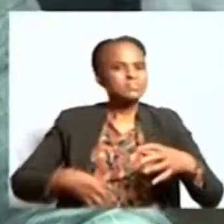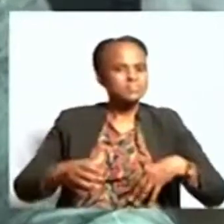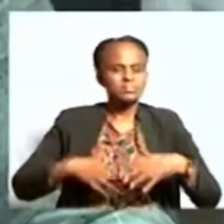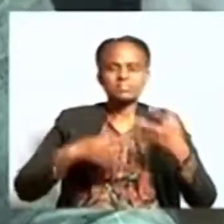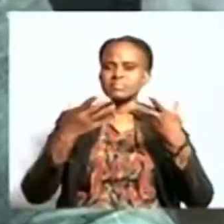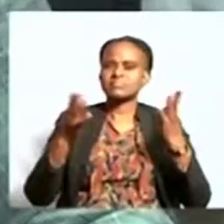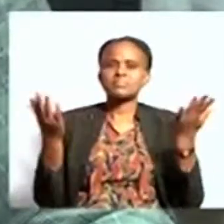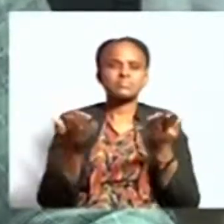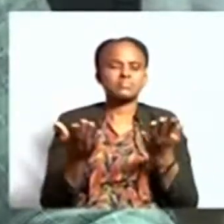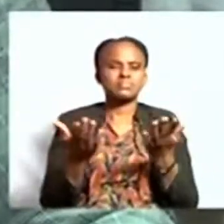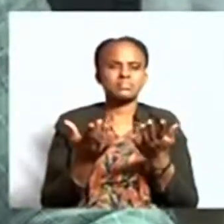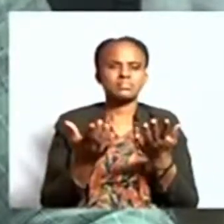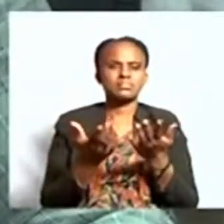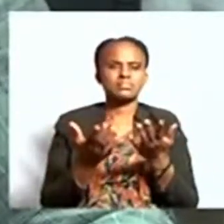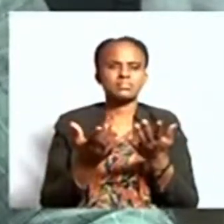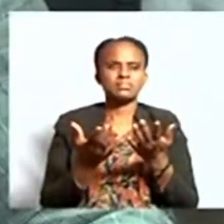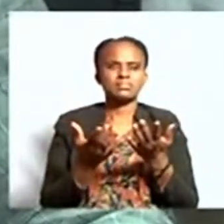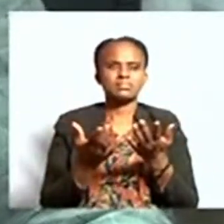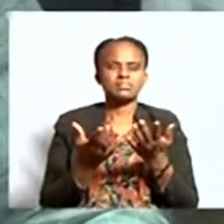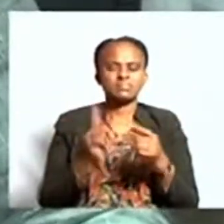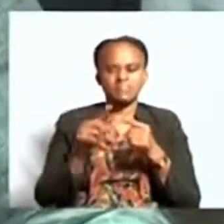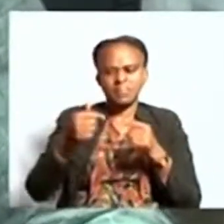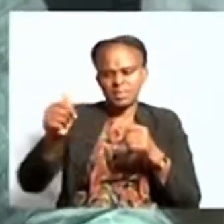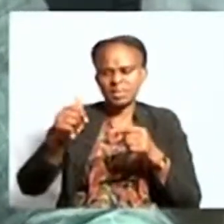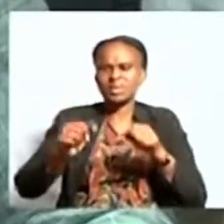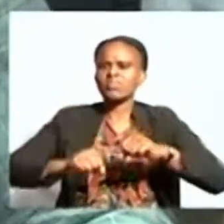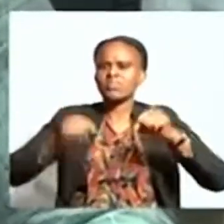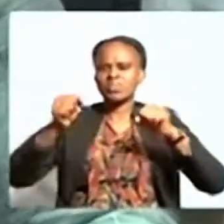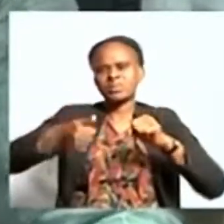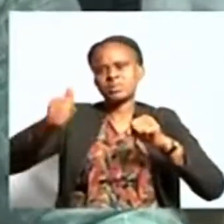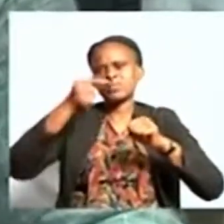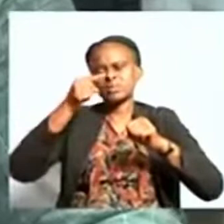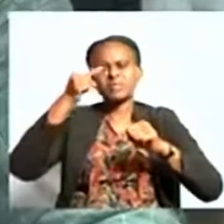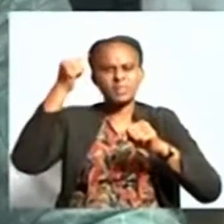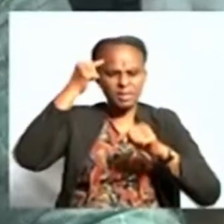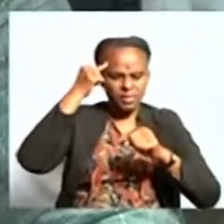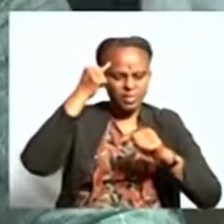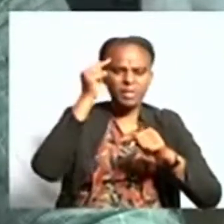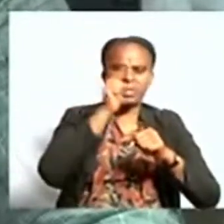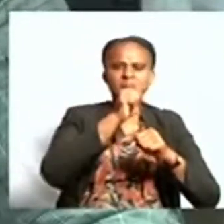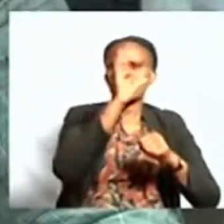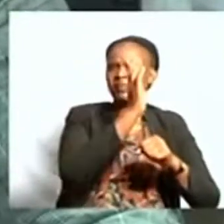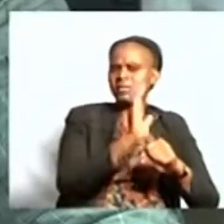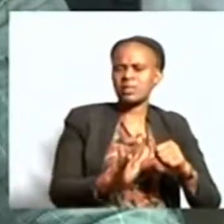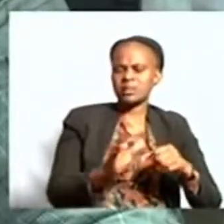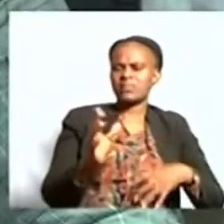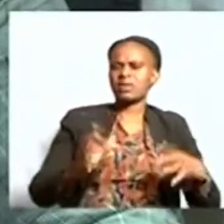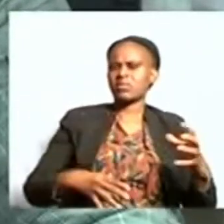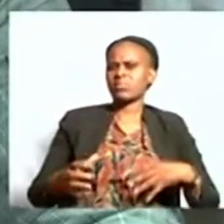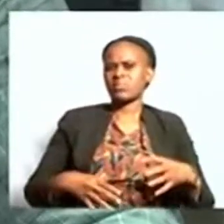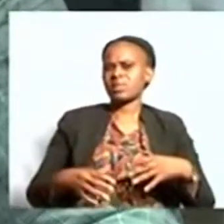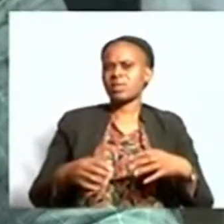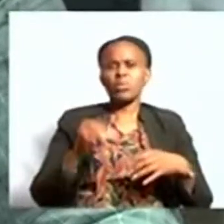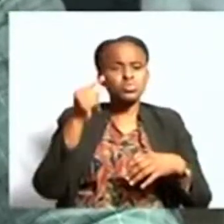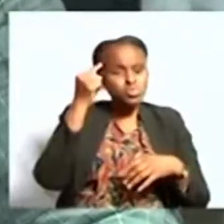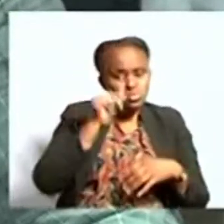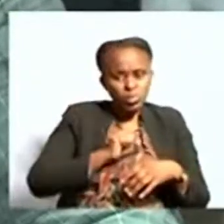loss. And yet the CEO is saying it's government that never